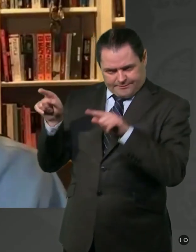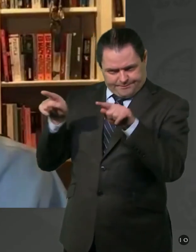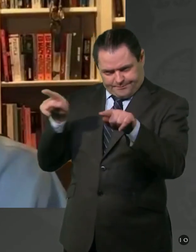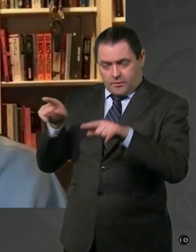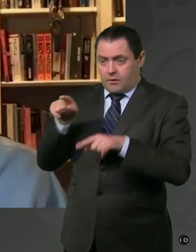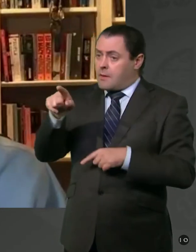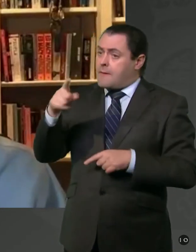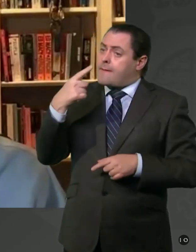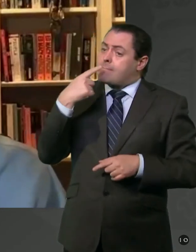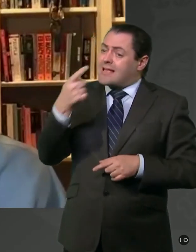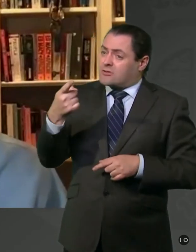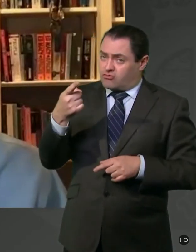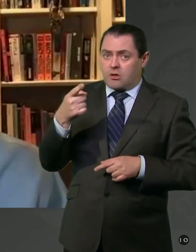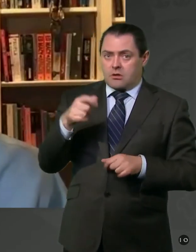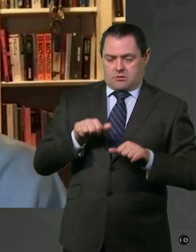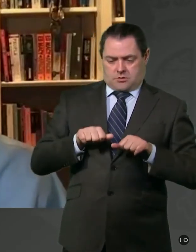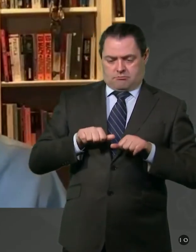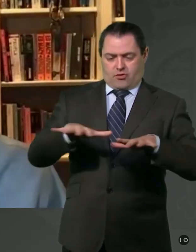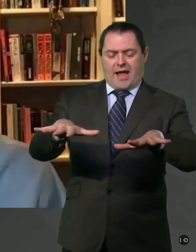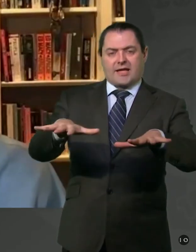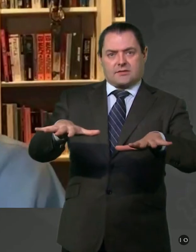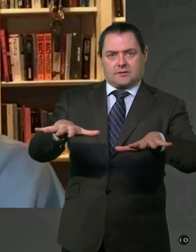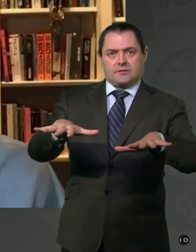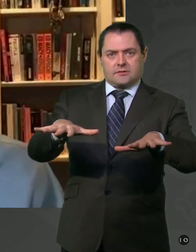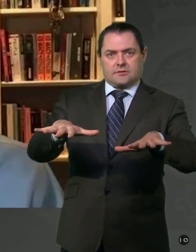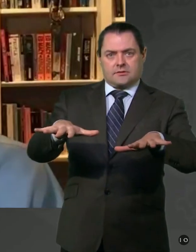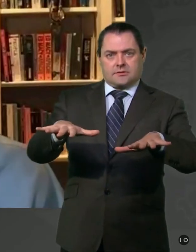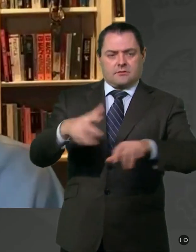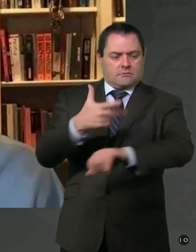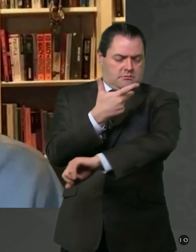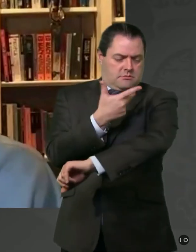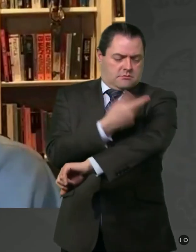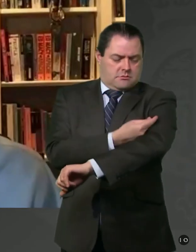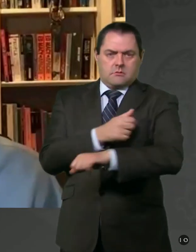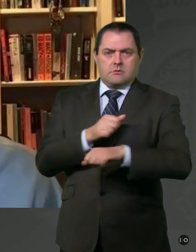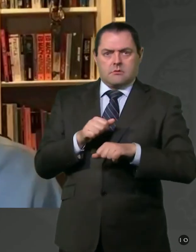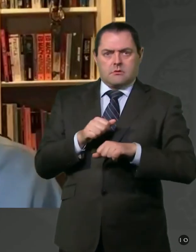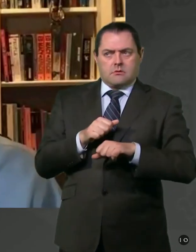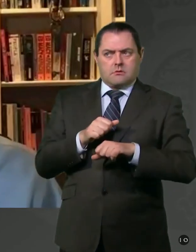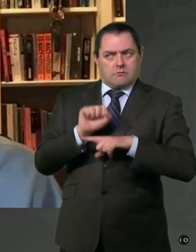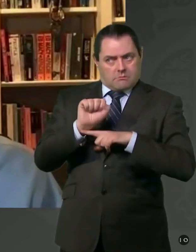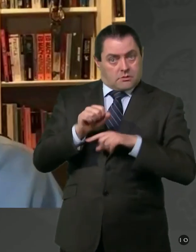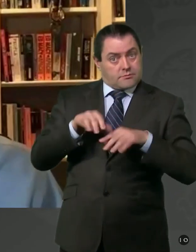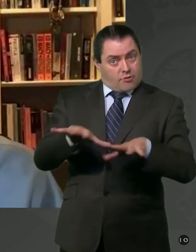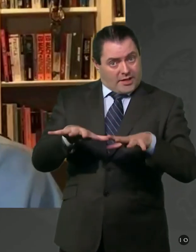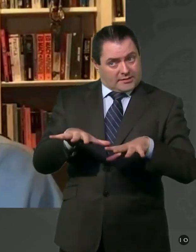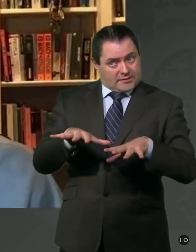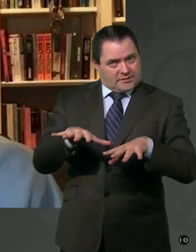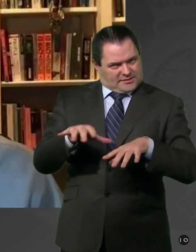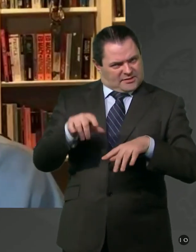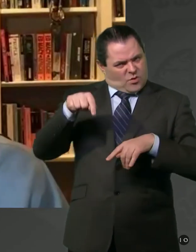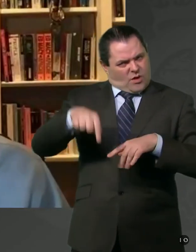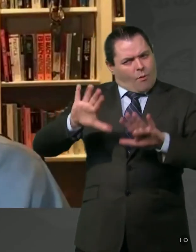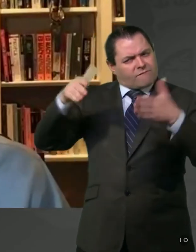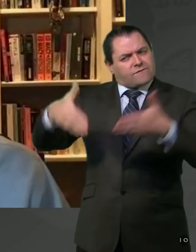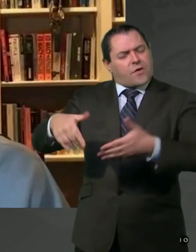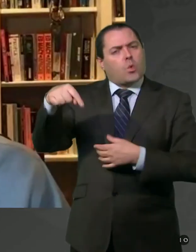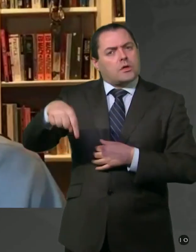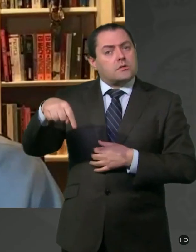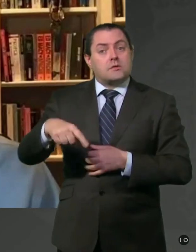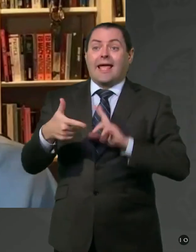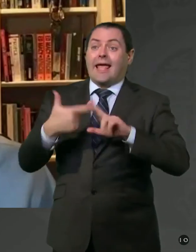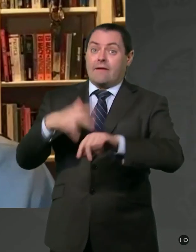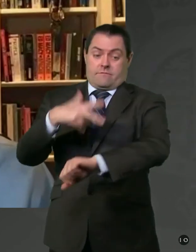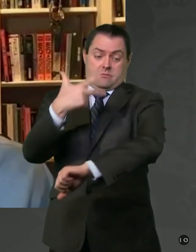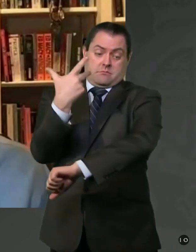transmissibility of people who've had the vaccine. Second, I wanted to ask you about, can you tell us what you know so far about whether people are able still to transmit the